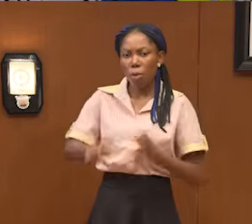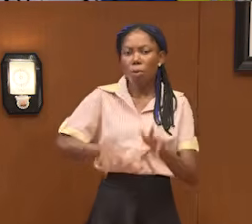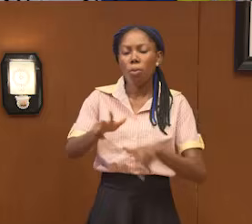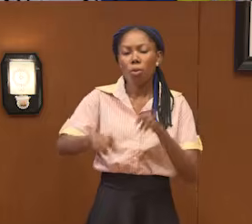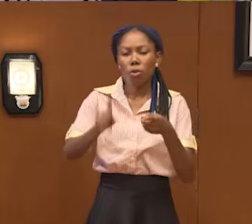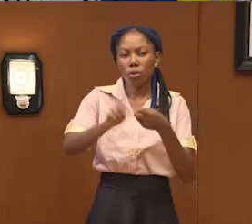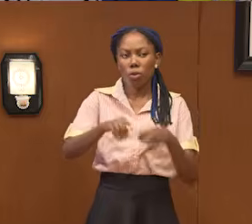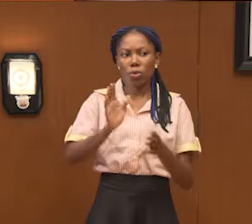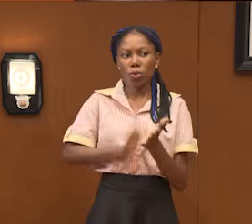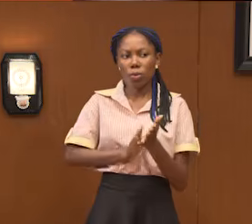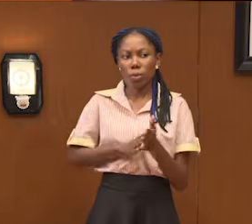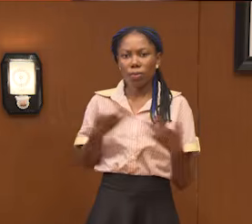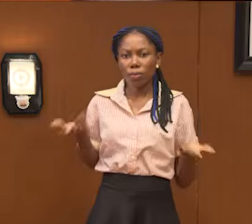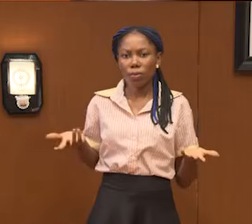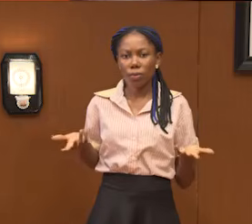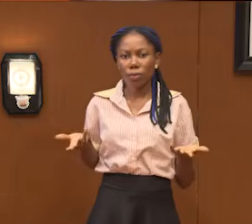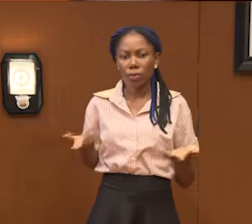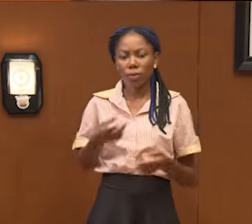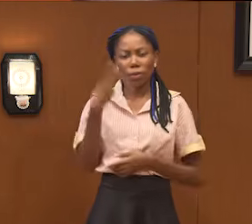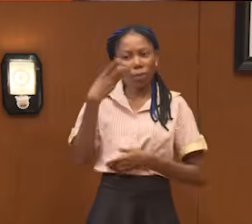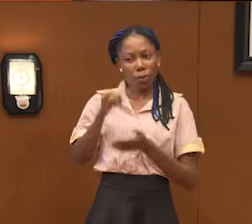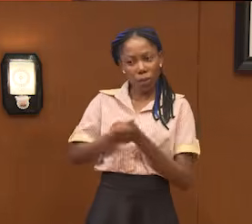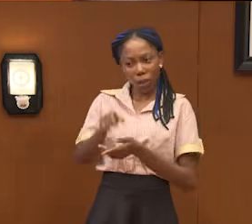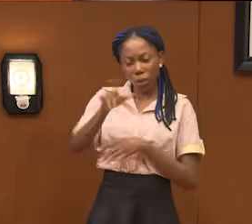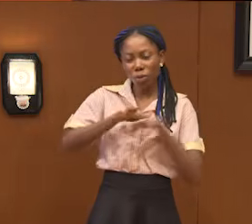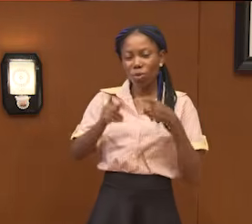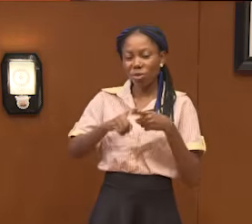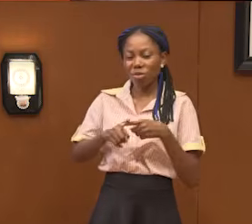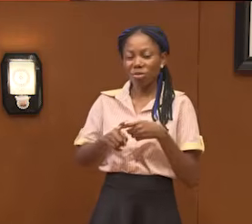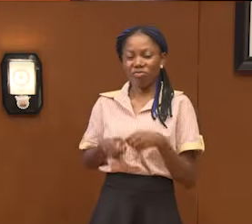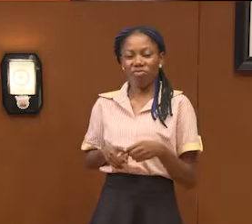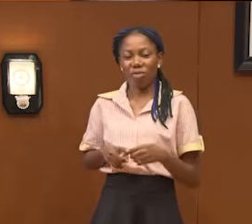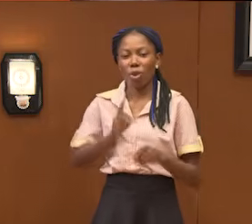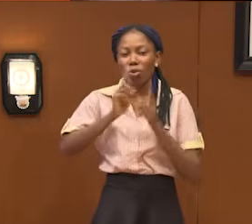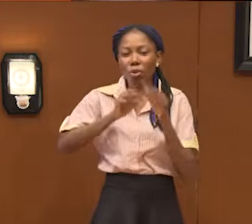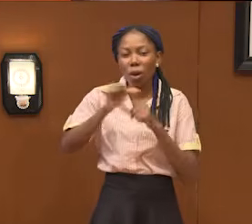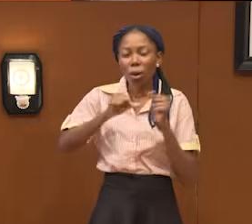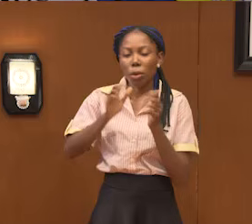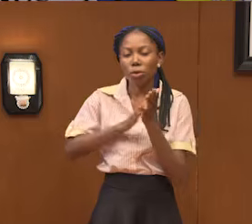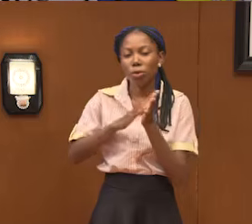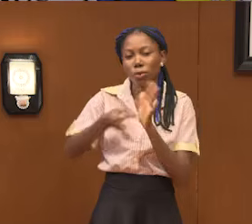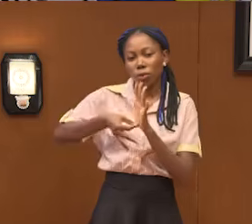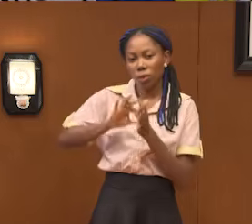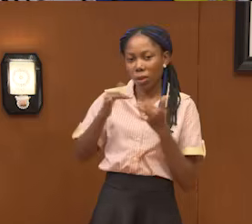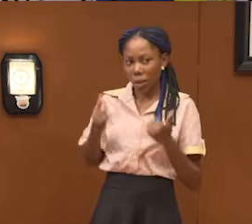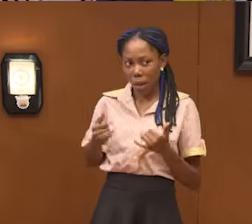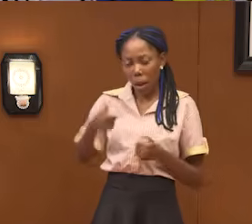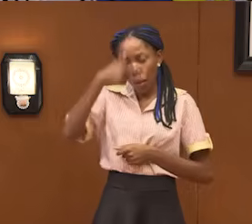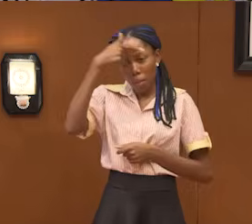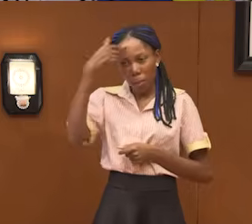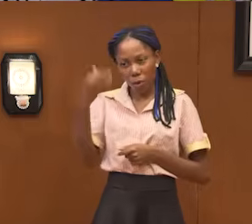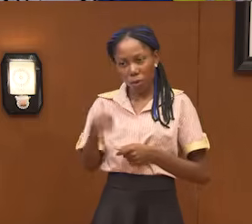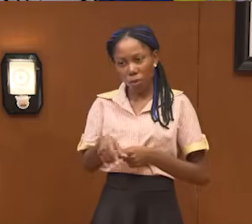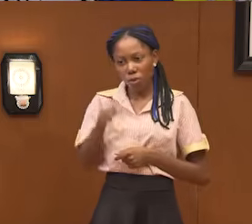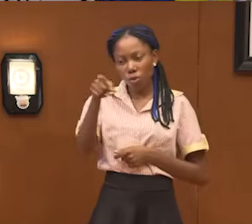school. Yes. You see why I said I don't want to go into issue of school fees right now. Okay. Because you chose to put